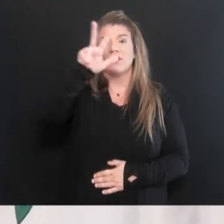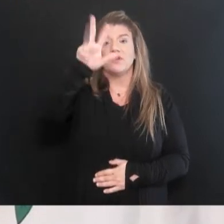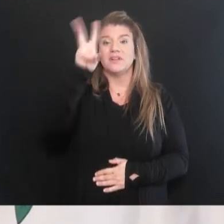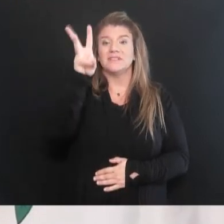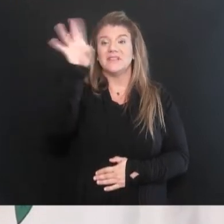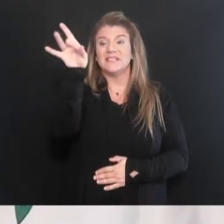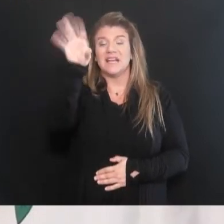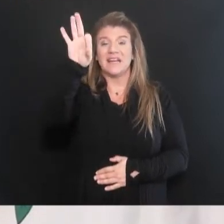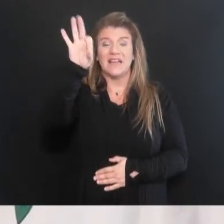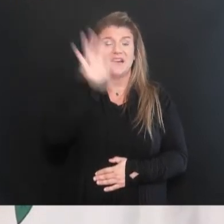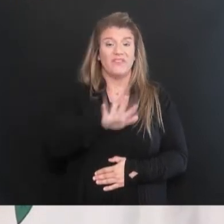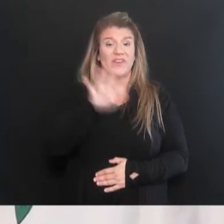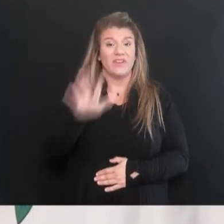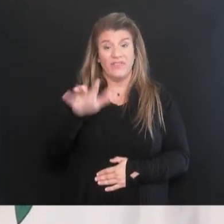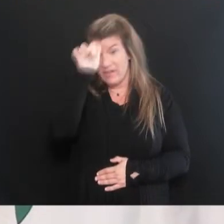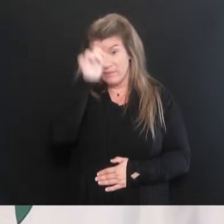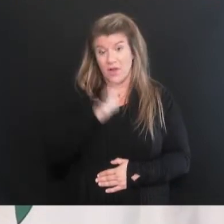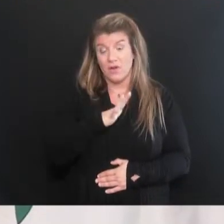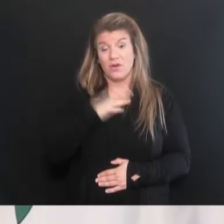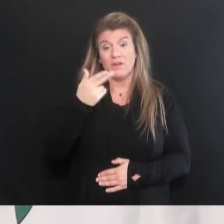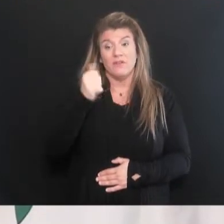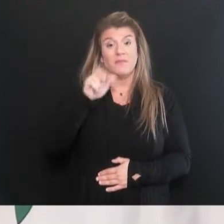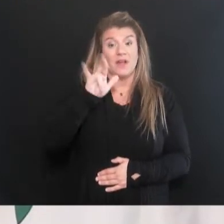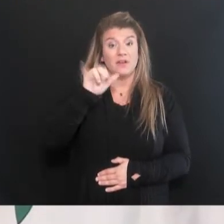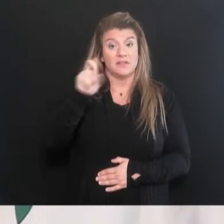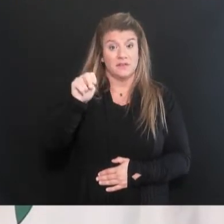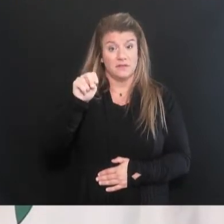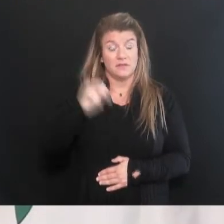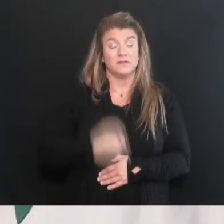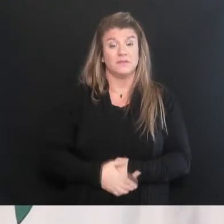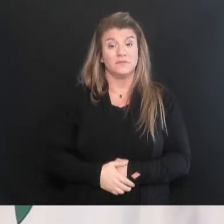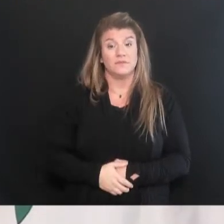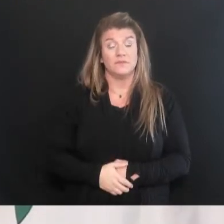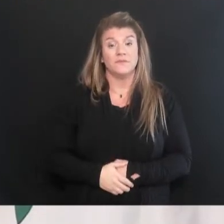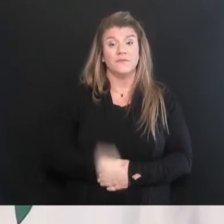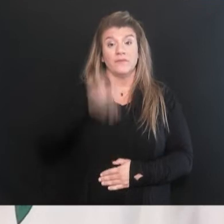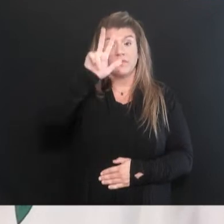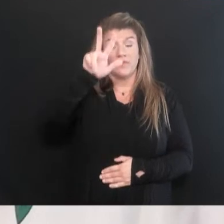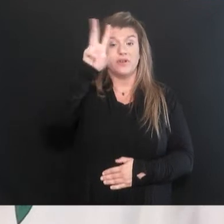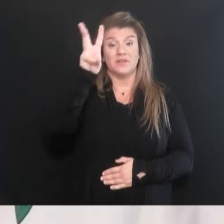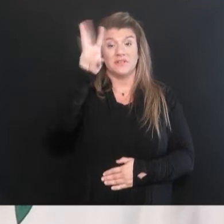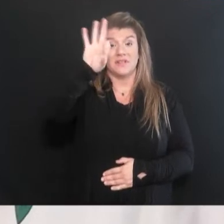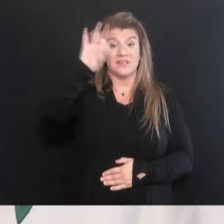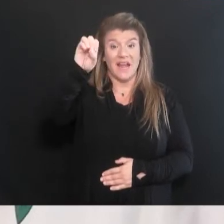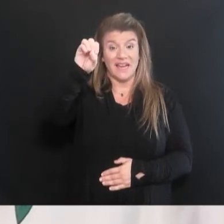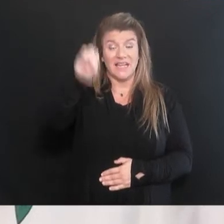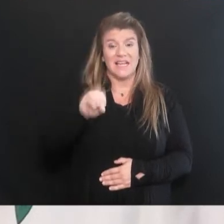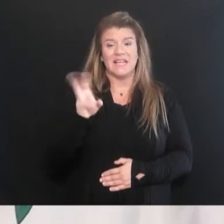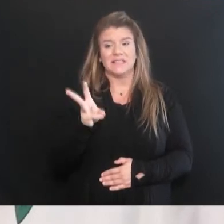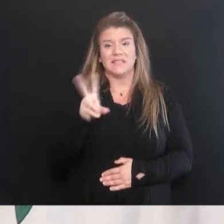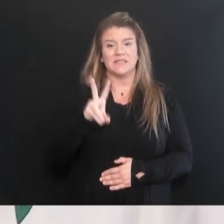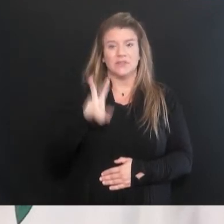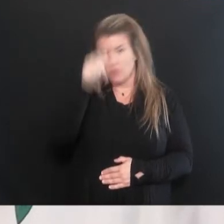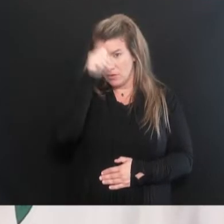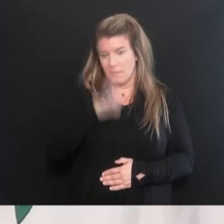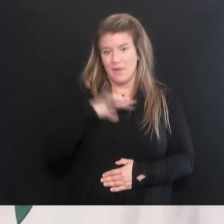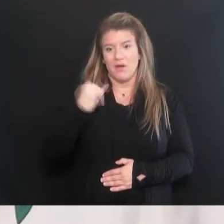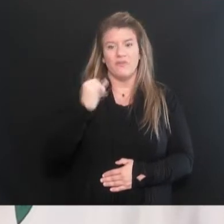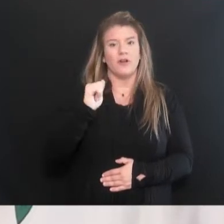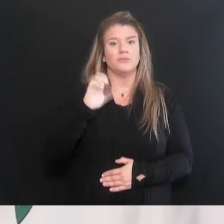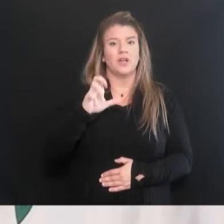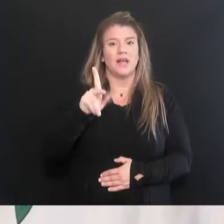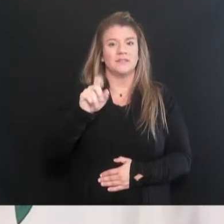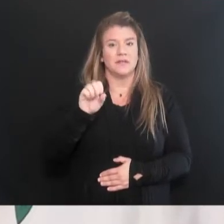death, a 55-year-old male from Harrison County. The 3,690th death, a 62-year-old male from Jackson